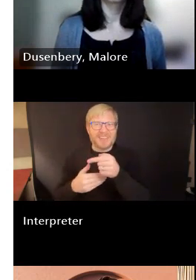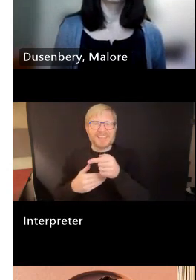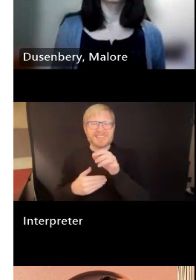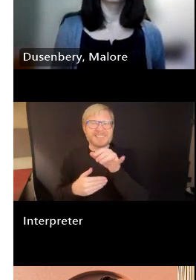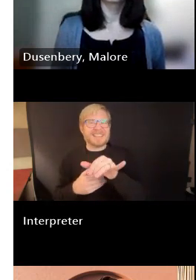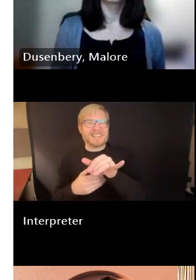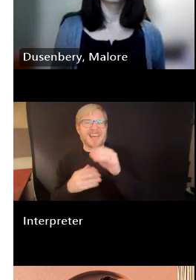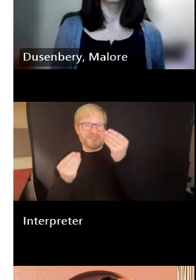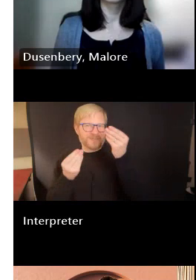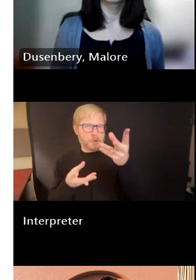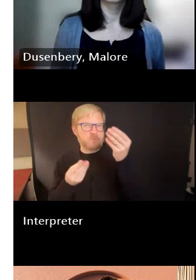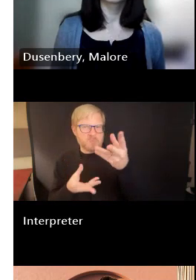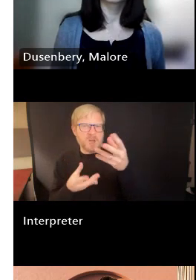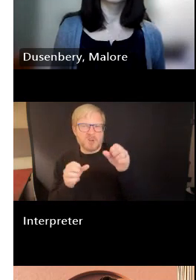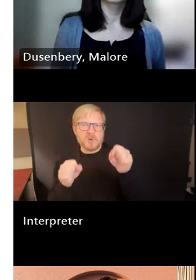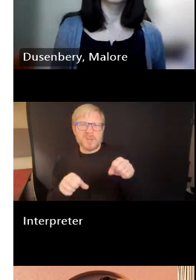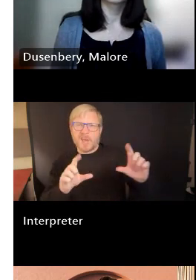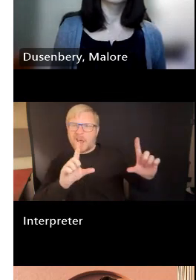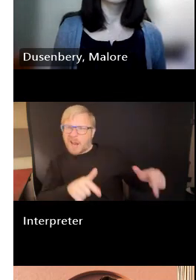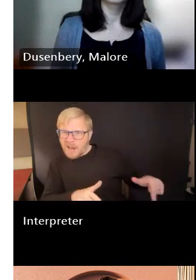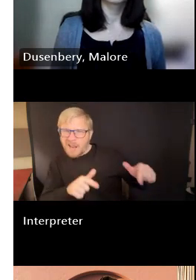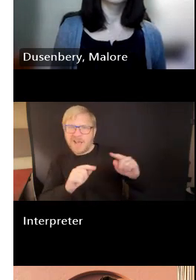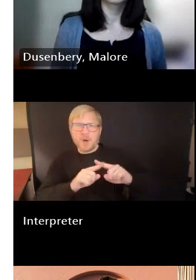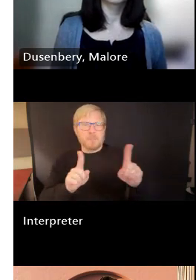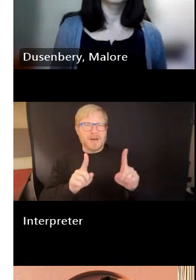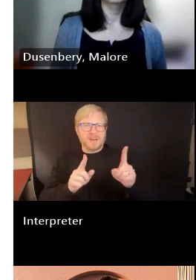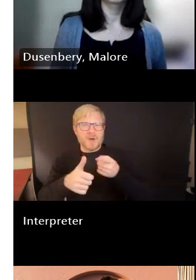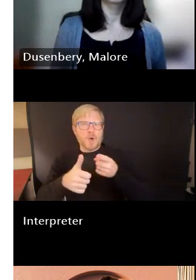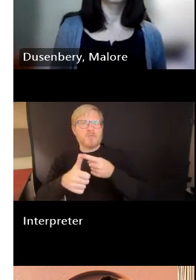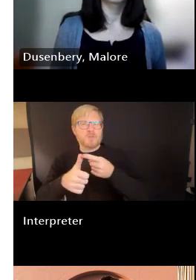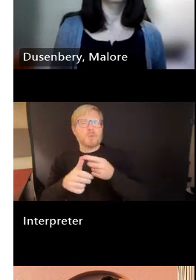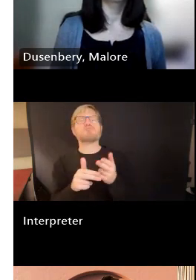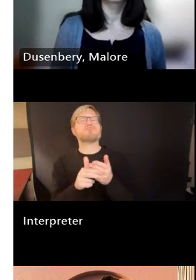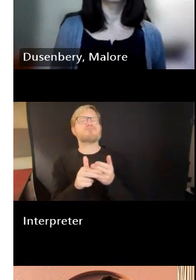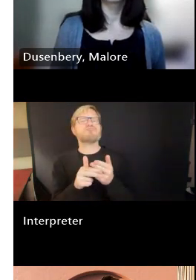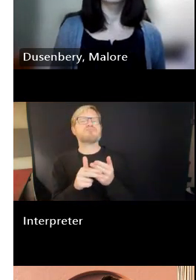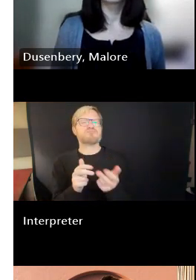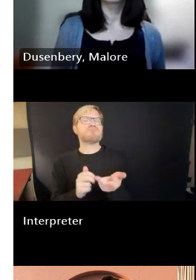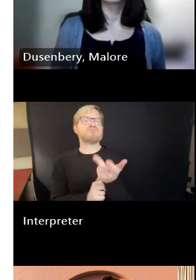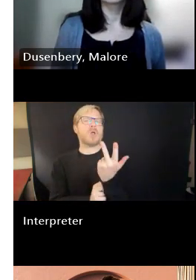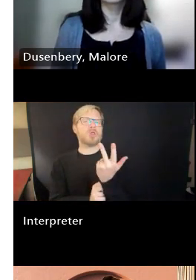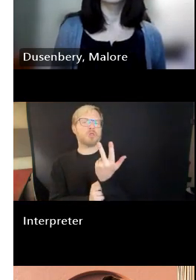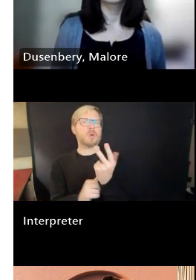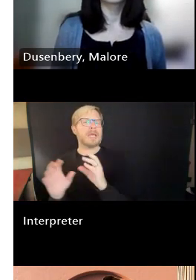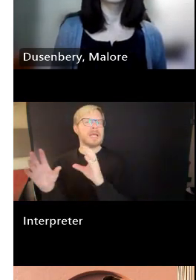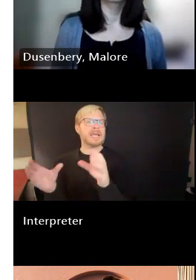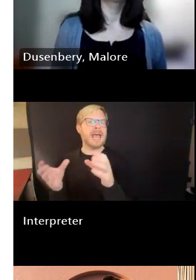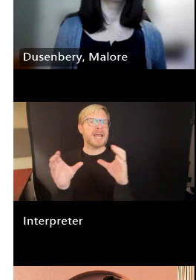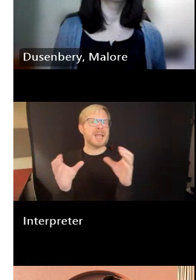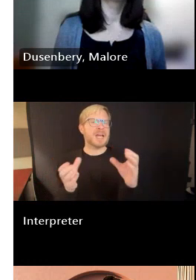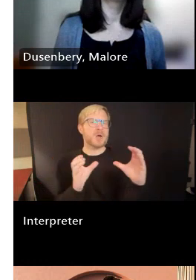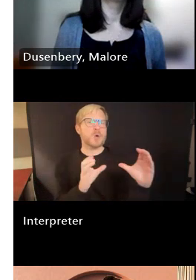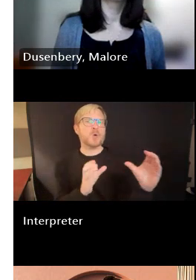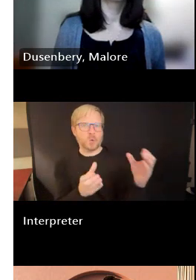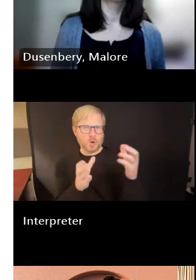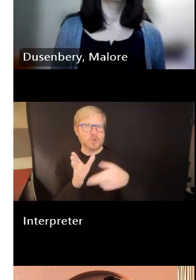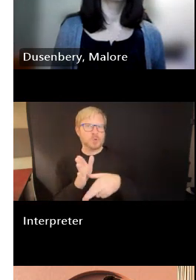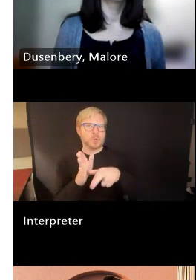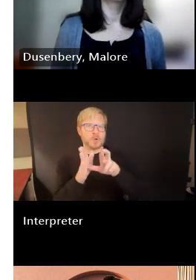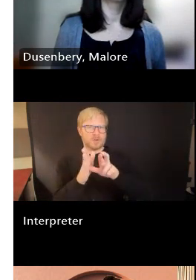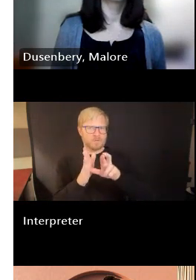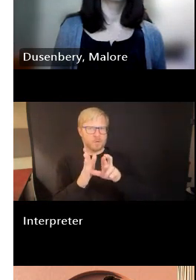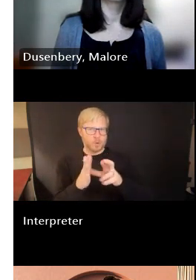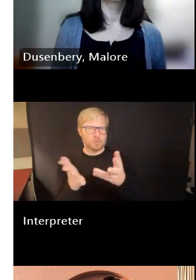you look at these three categories of what this is from survey, not through the interviews, but three